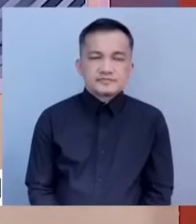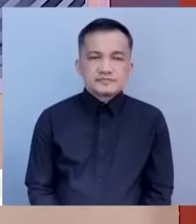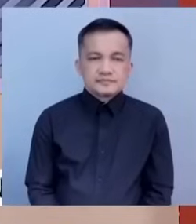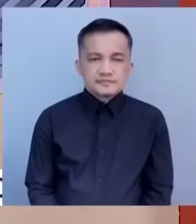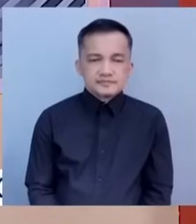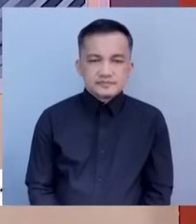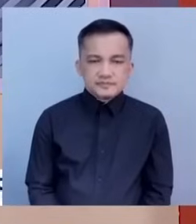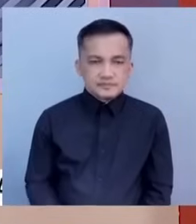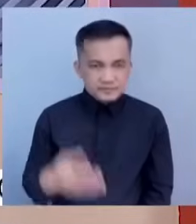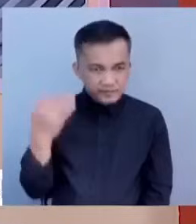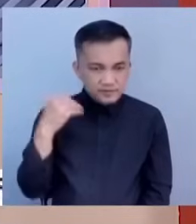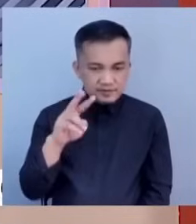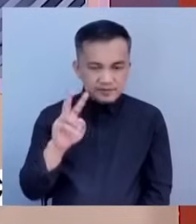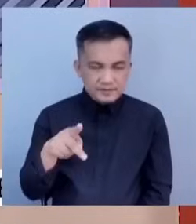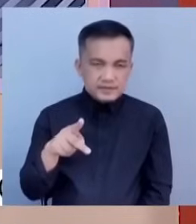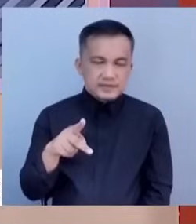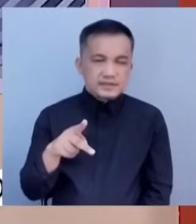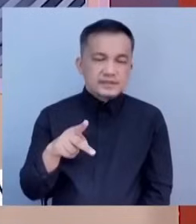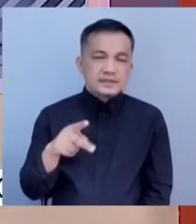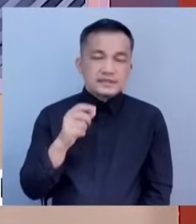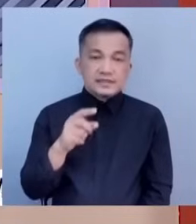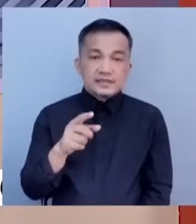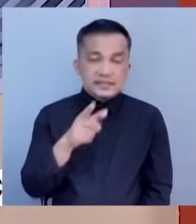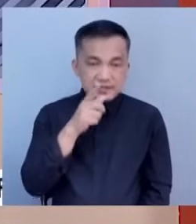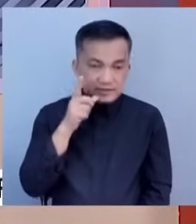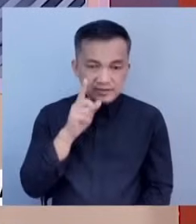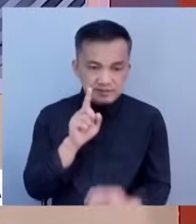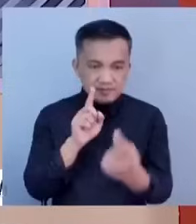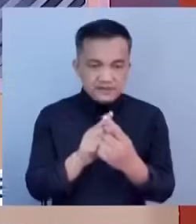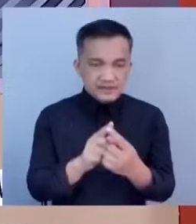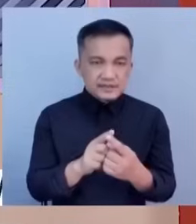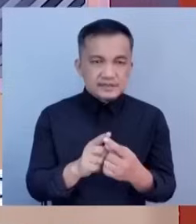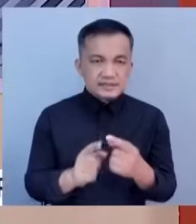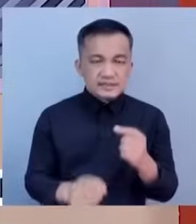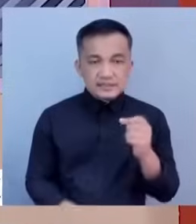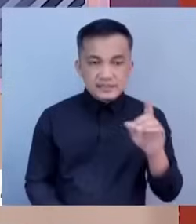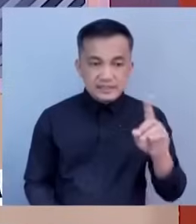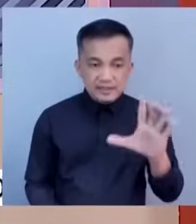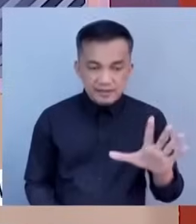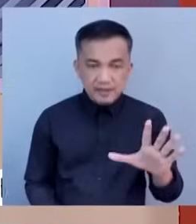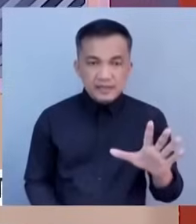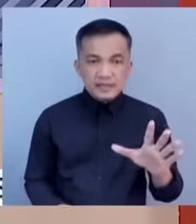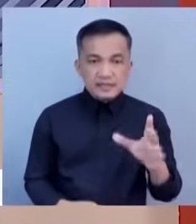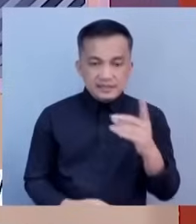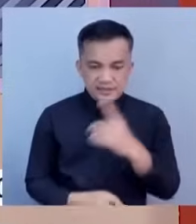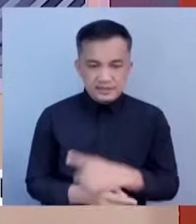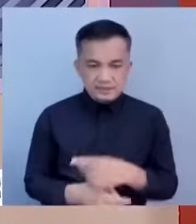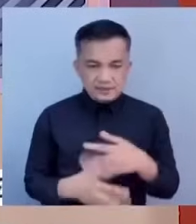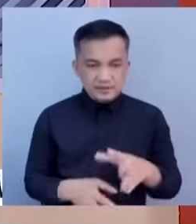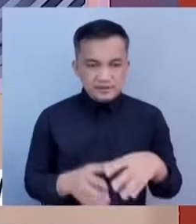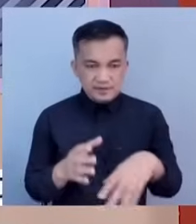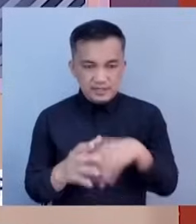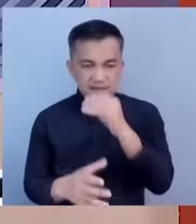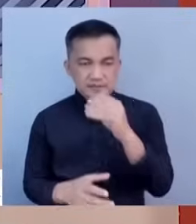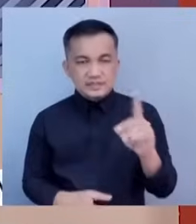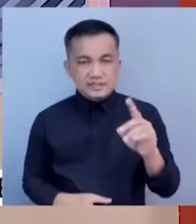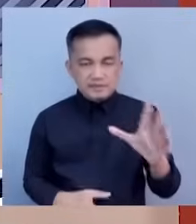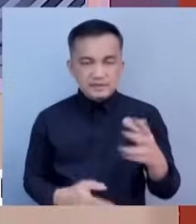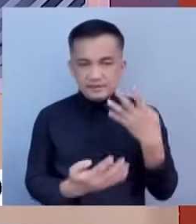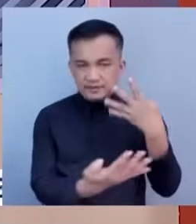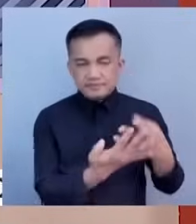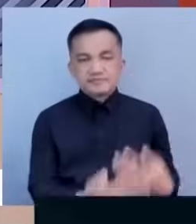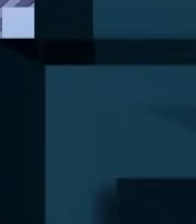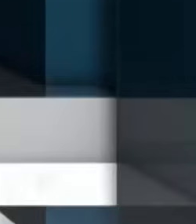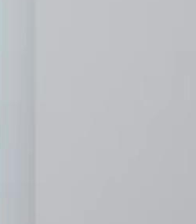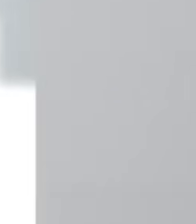Former Philippine Vice President Lenny Robredo meets with former Senator Leila De Lima days after De Lima's release from detention. Jose Carretero